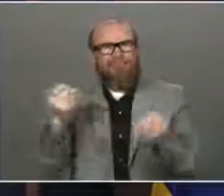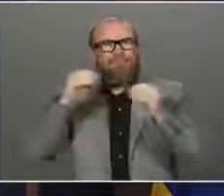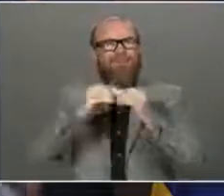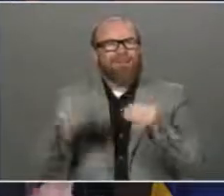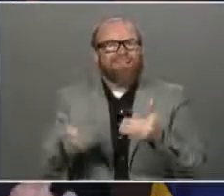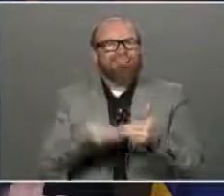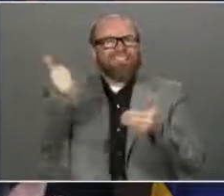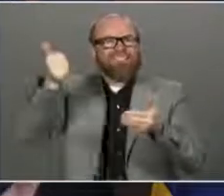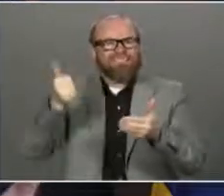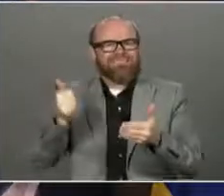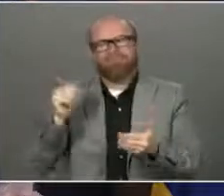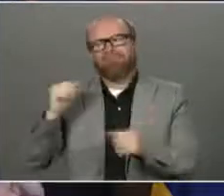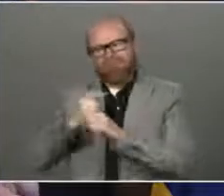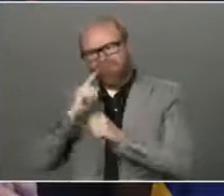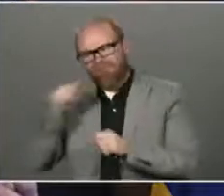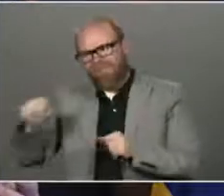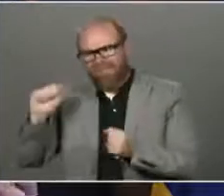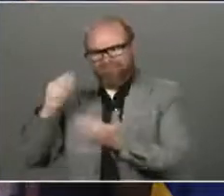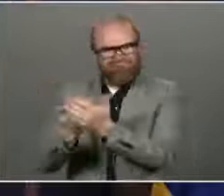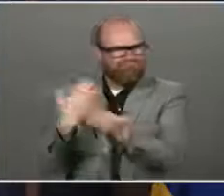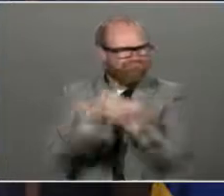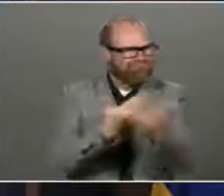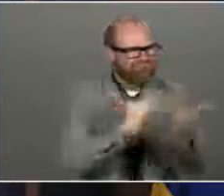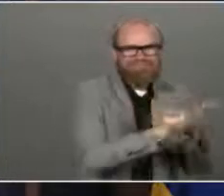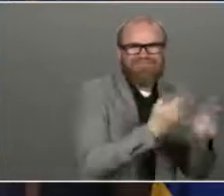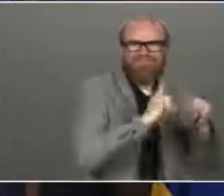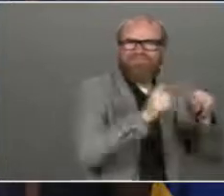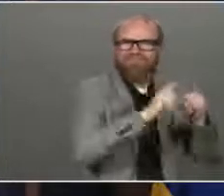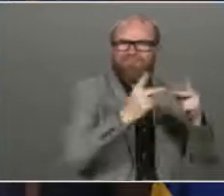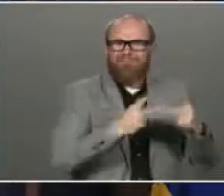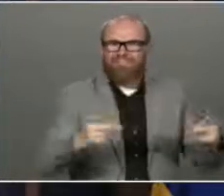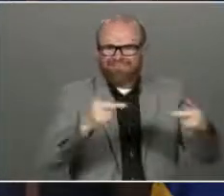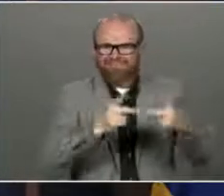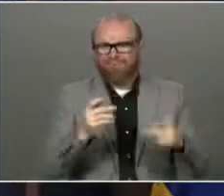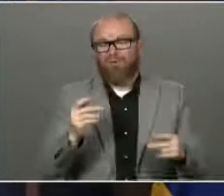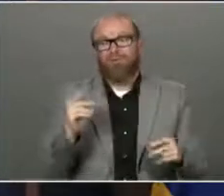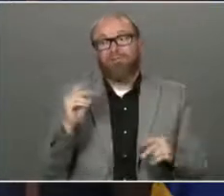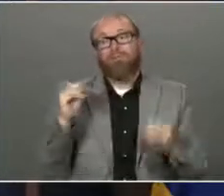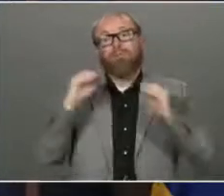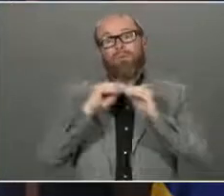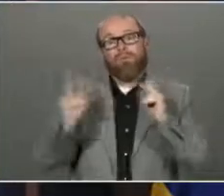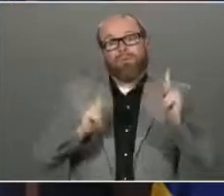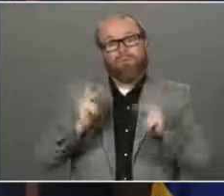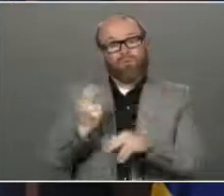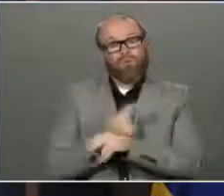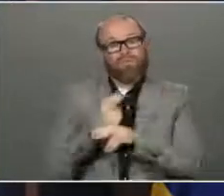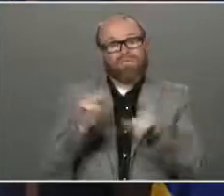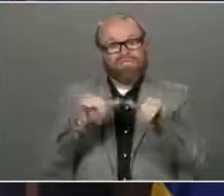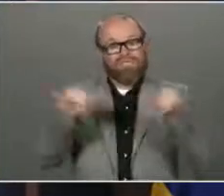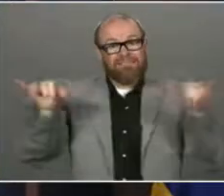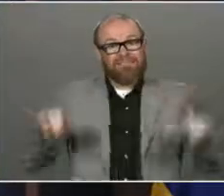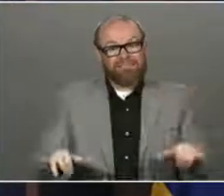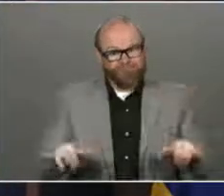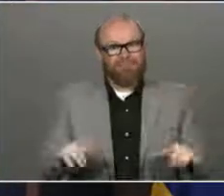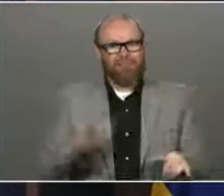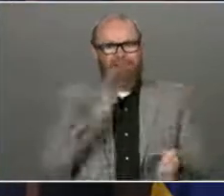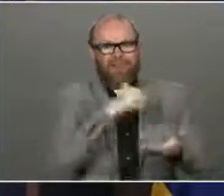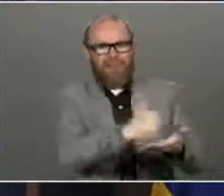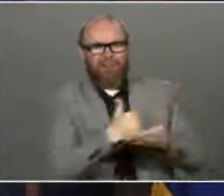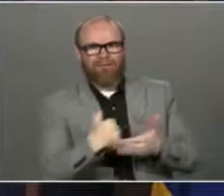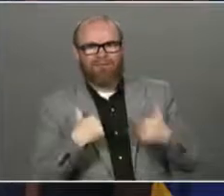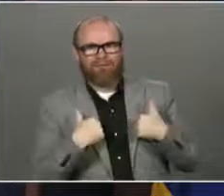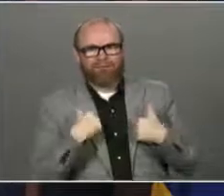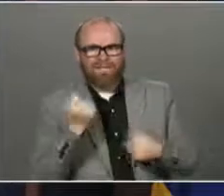get it closer to more people. So as more people use the system, that will help us understand. And as you all